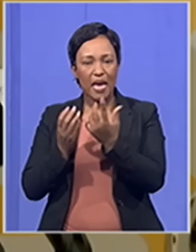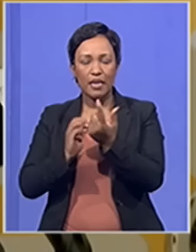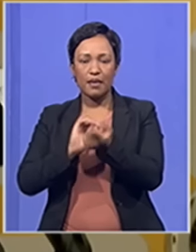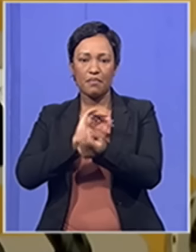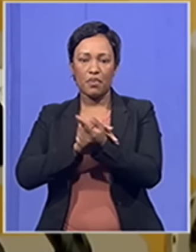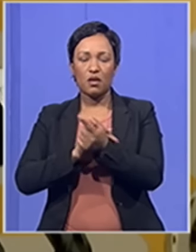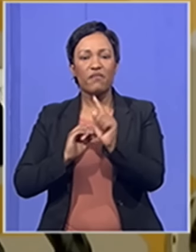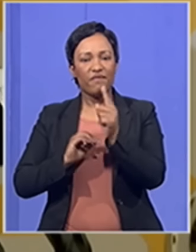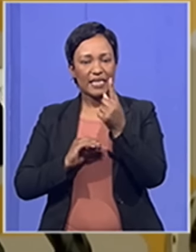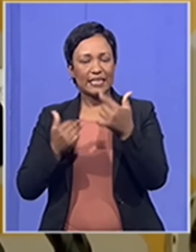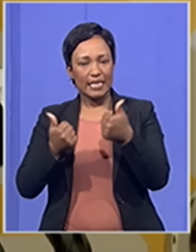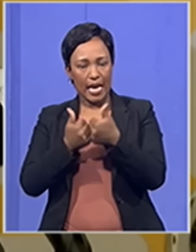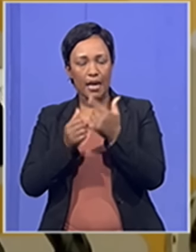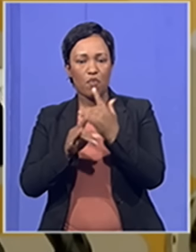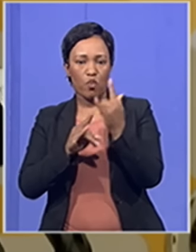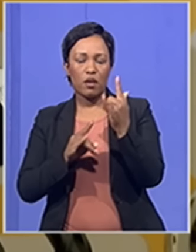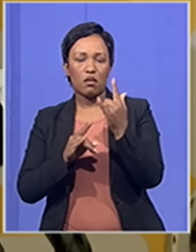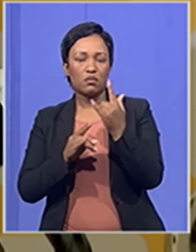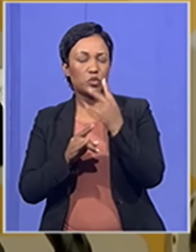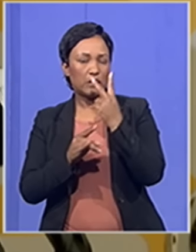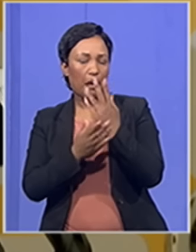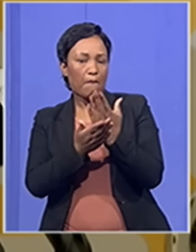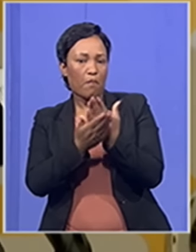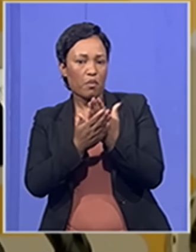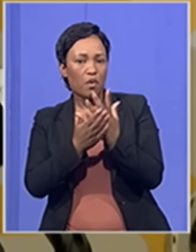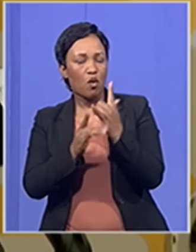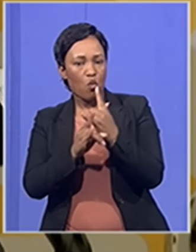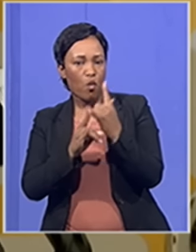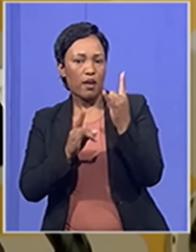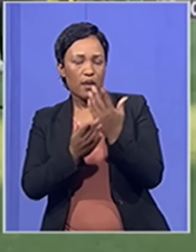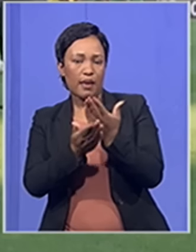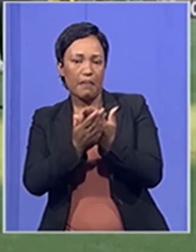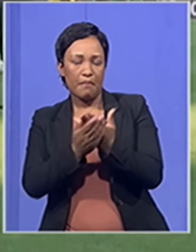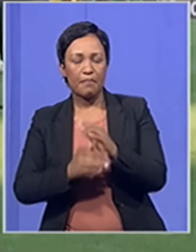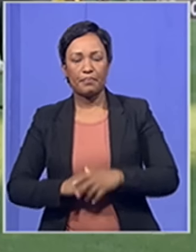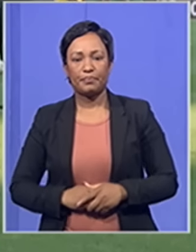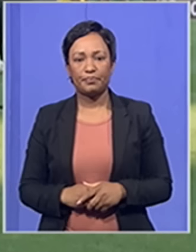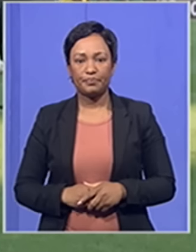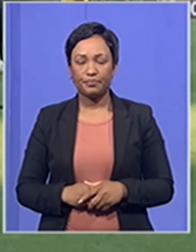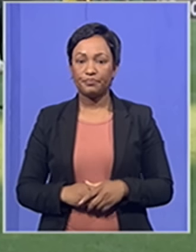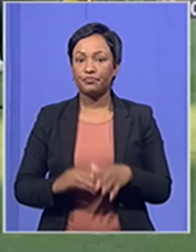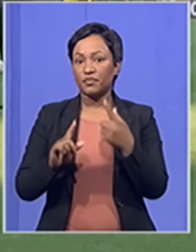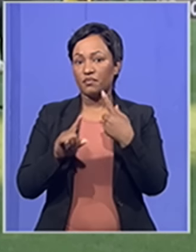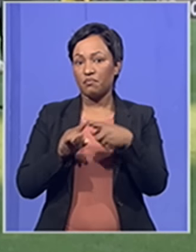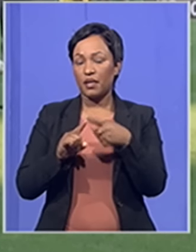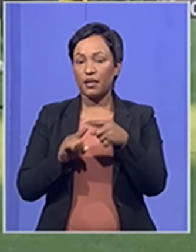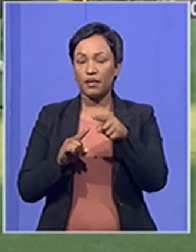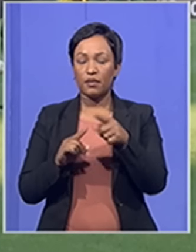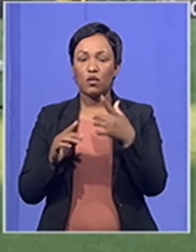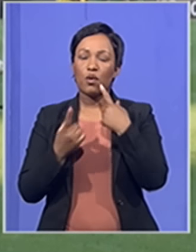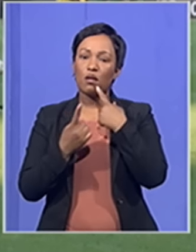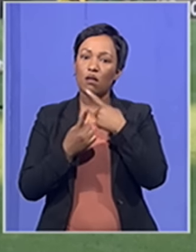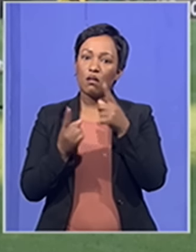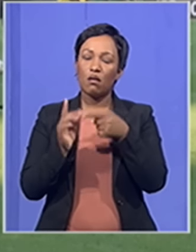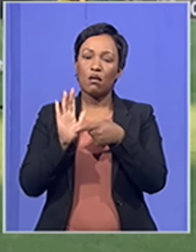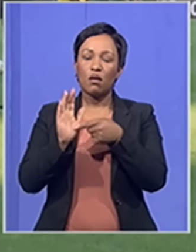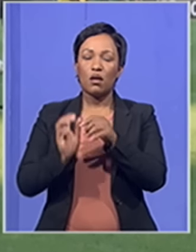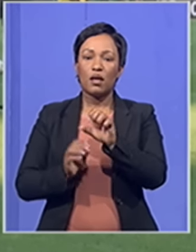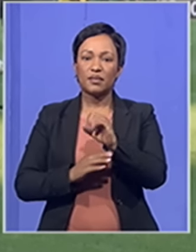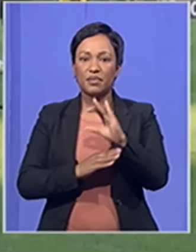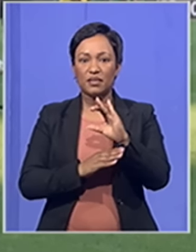game and then see if it's possible to win it with as much goals as possible. Motshameko ono o tla phasaladiwa ka tlhamalalo mo